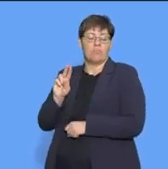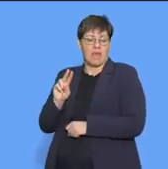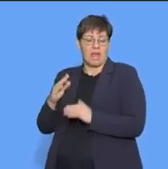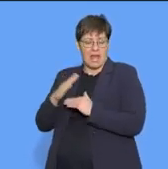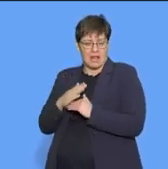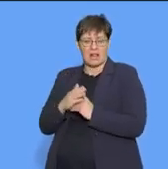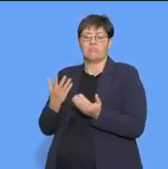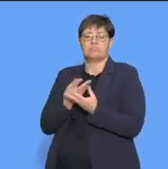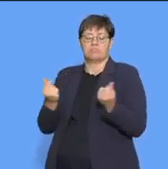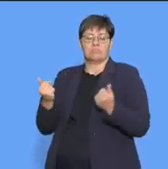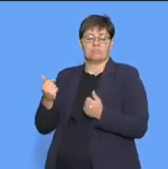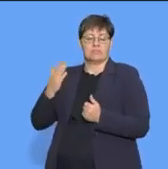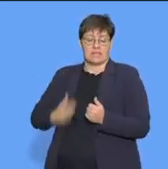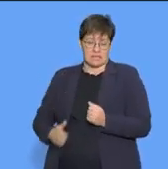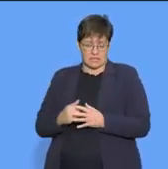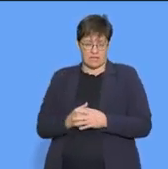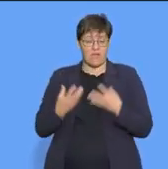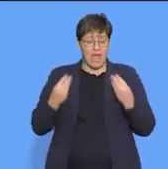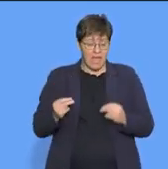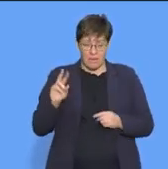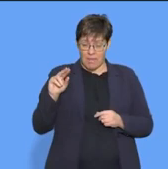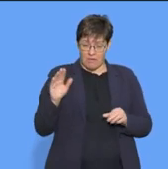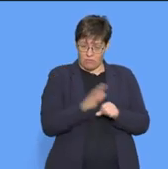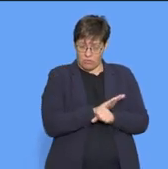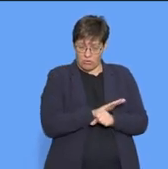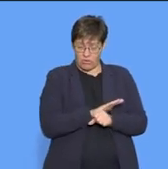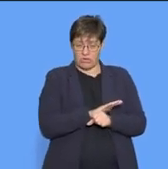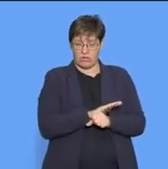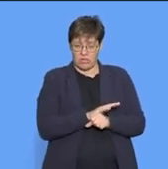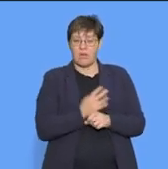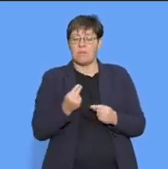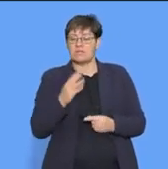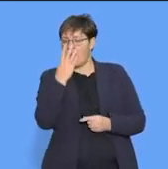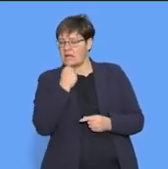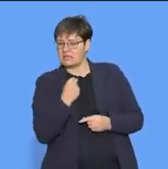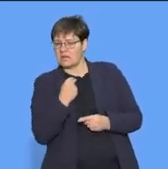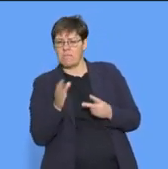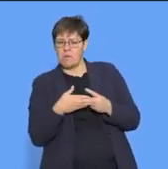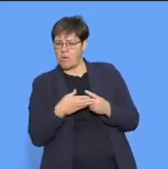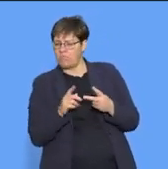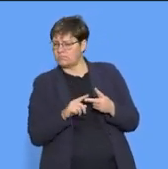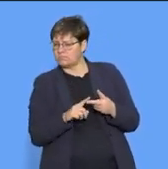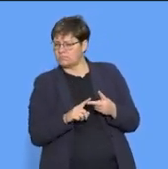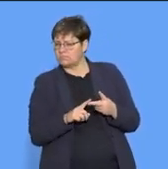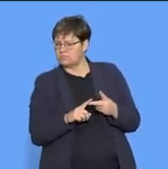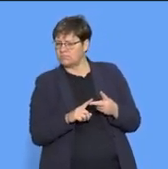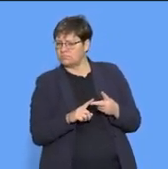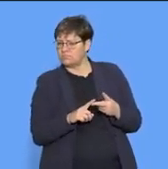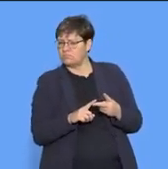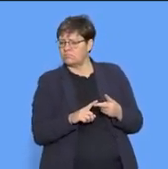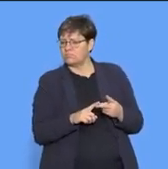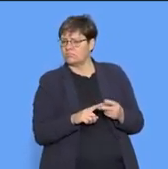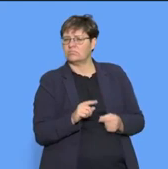of angle and its matching side. If you have a pair, a full pair, then you need to ask one more question.